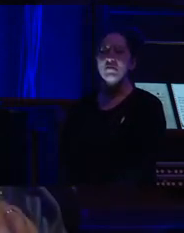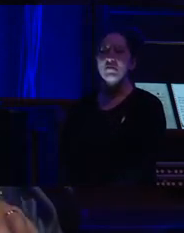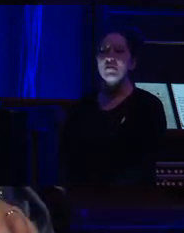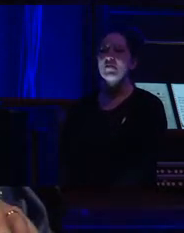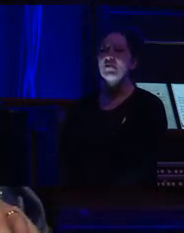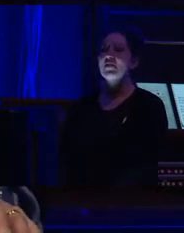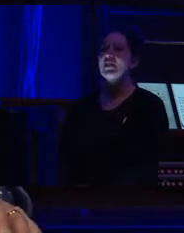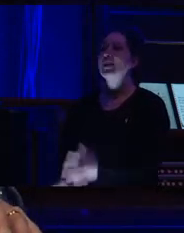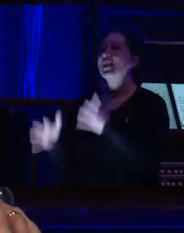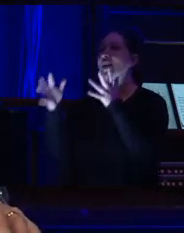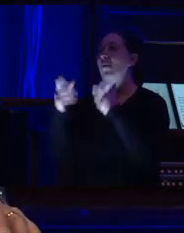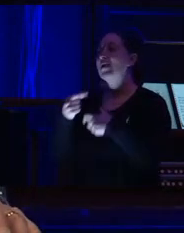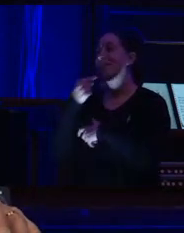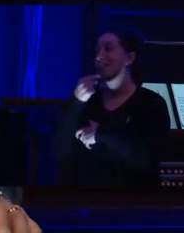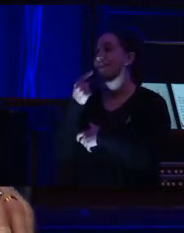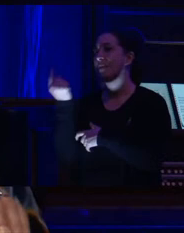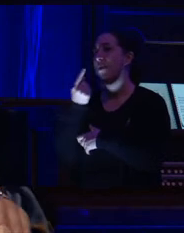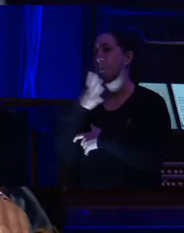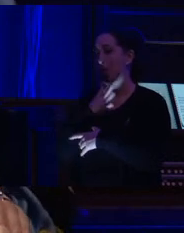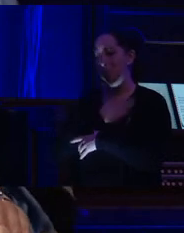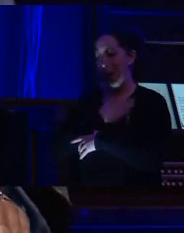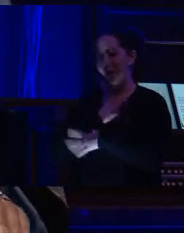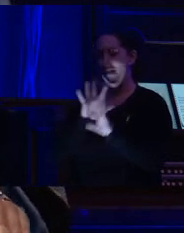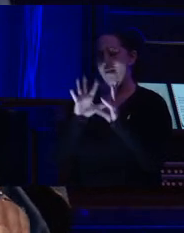Finally, I want to say something about my family,